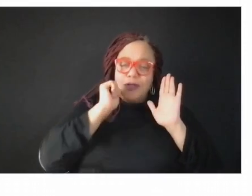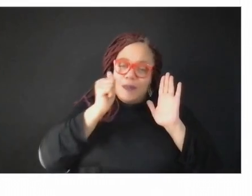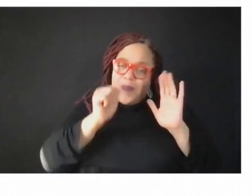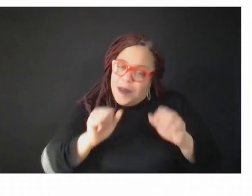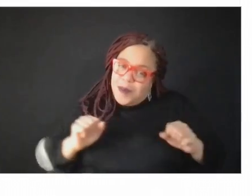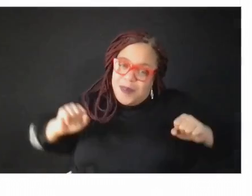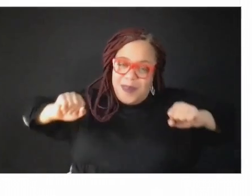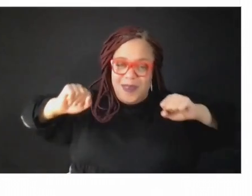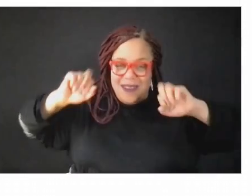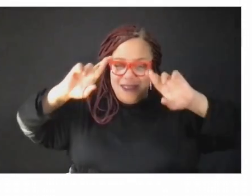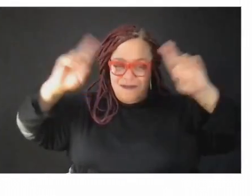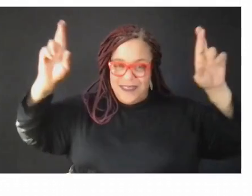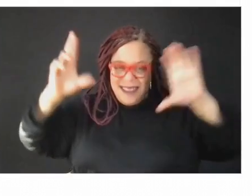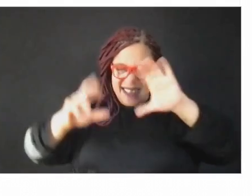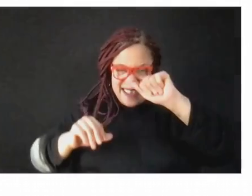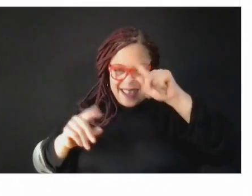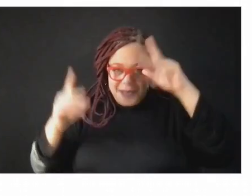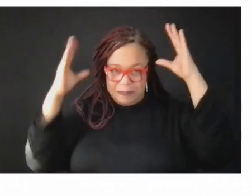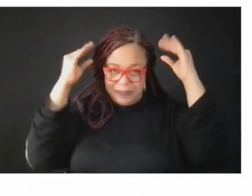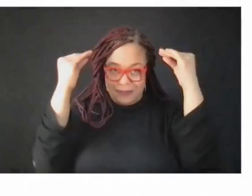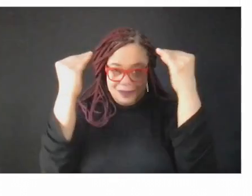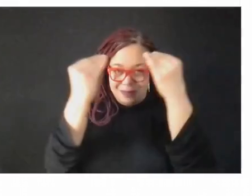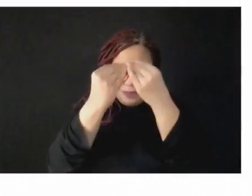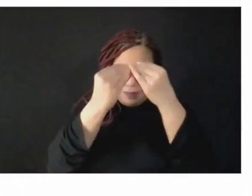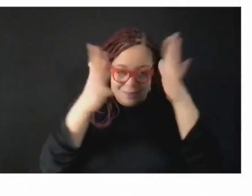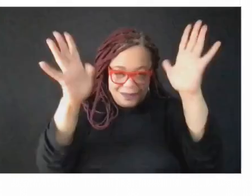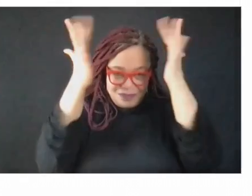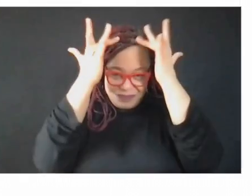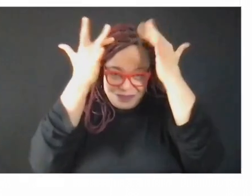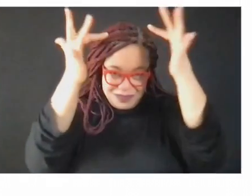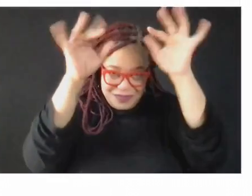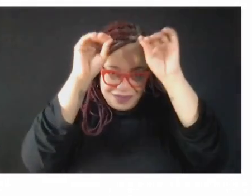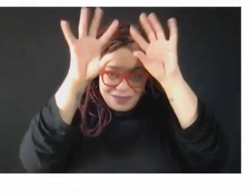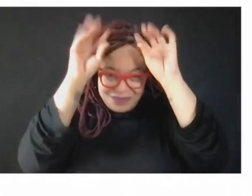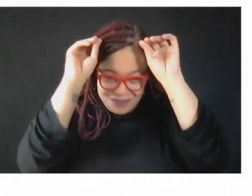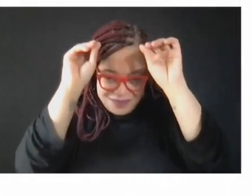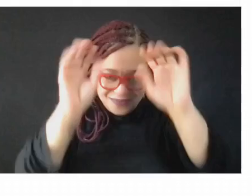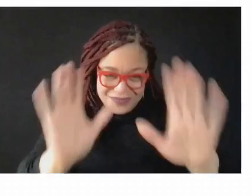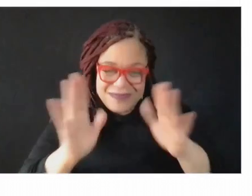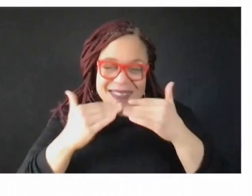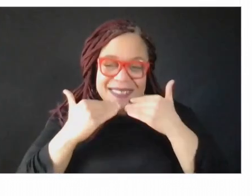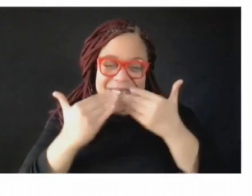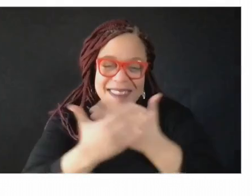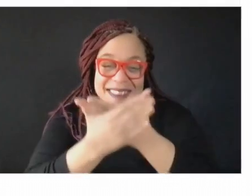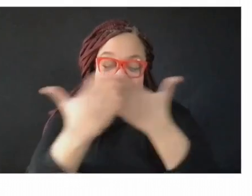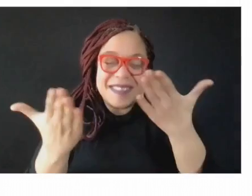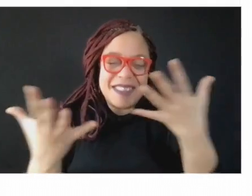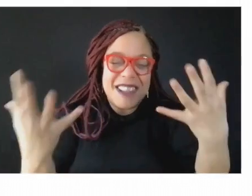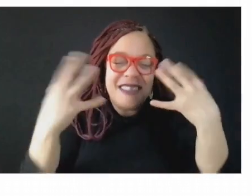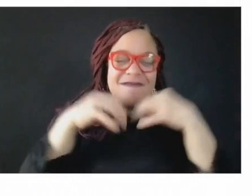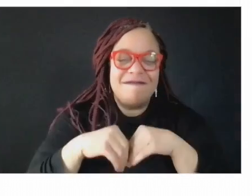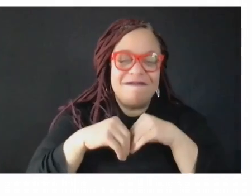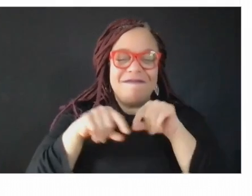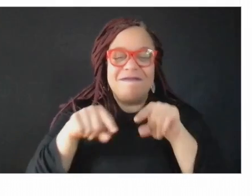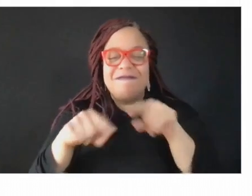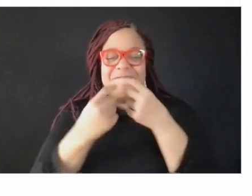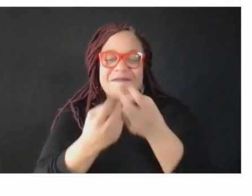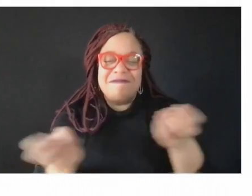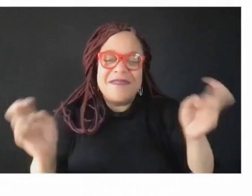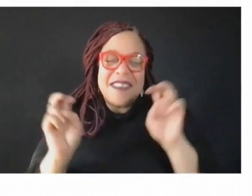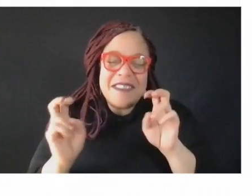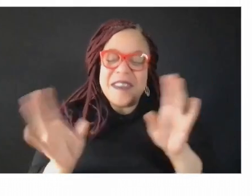for our participants, our panelists, our moderators, and all the crew behind the scene that made today